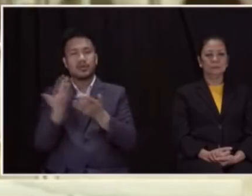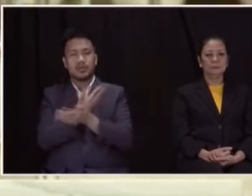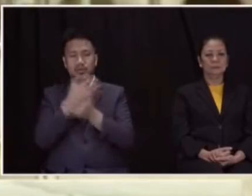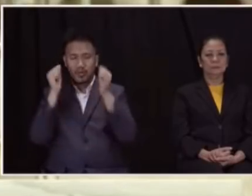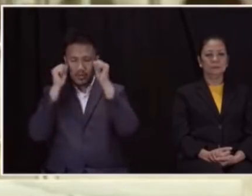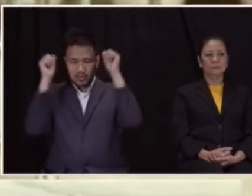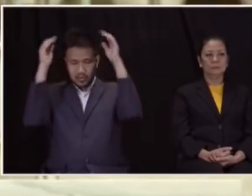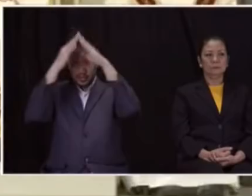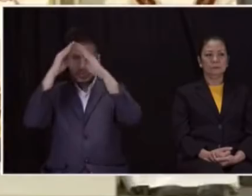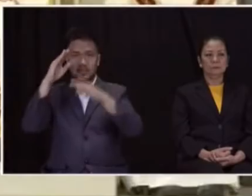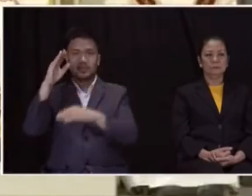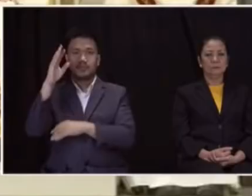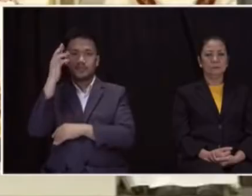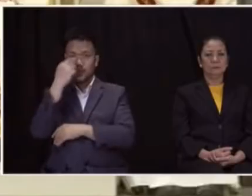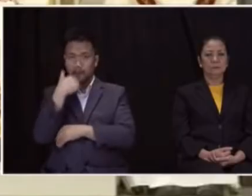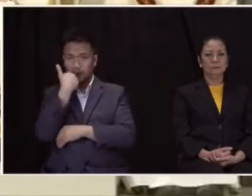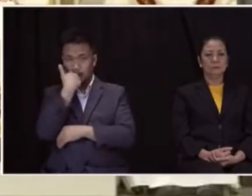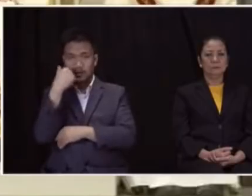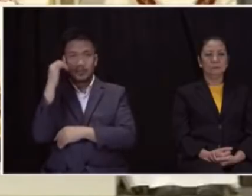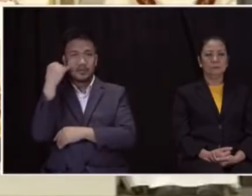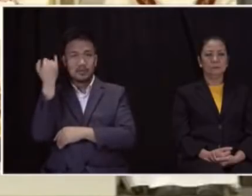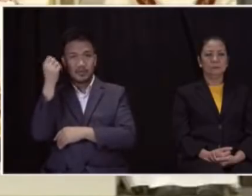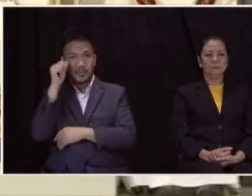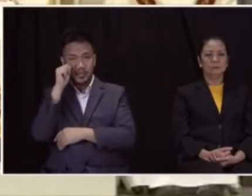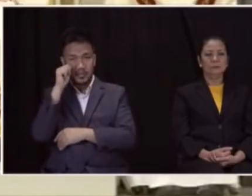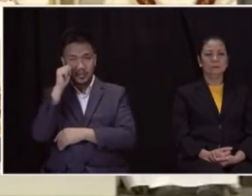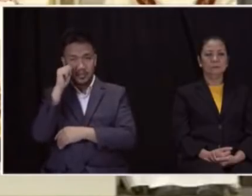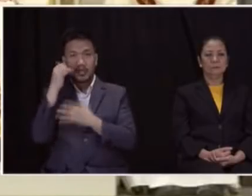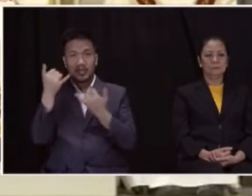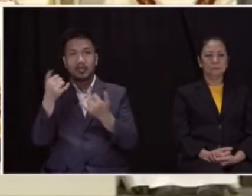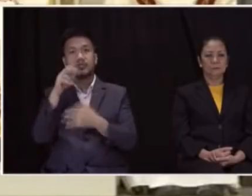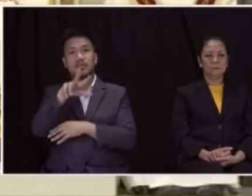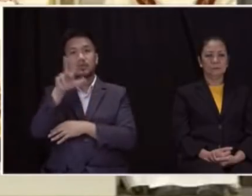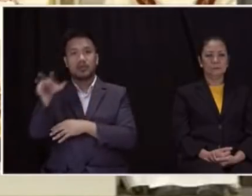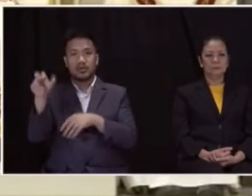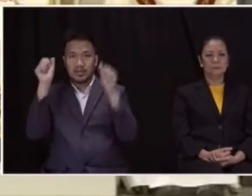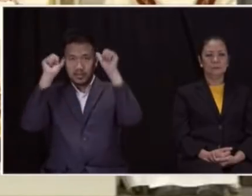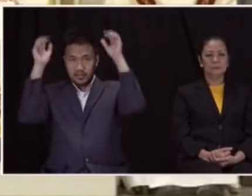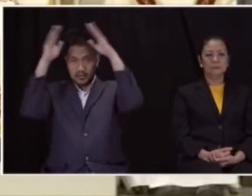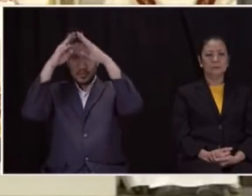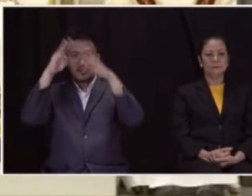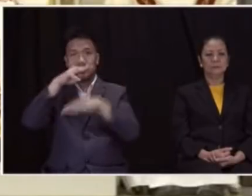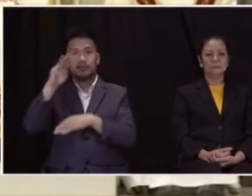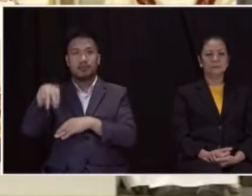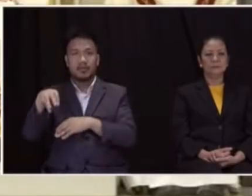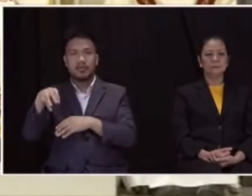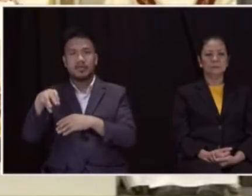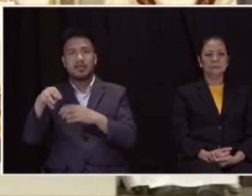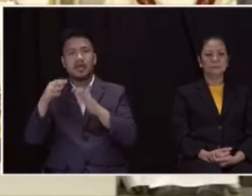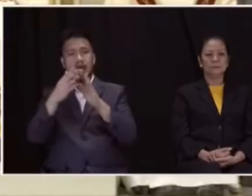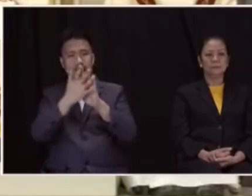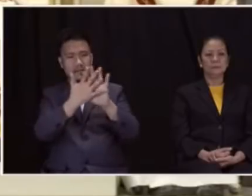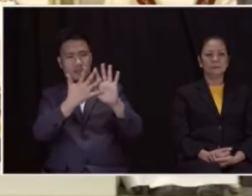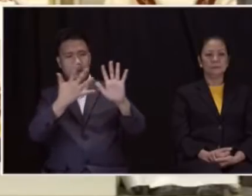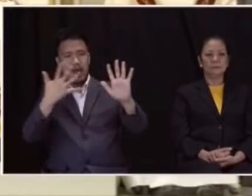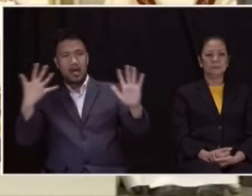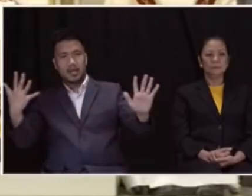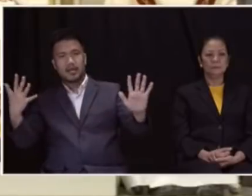Cardinal Advincula, is the 33rd Archbishop of Manila, in a line stretching